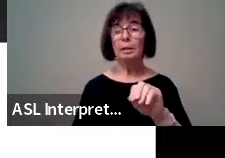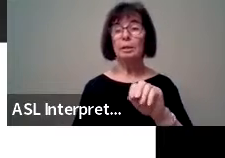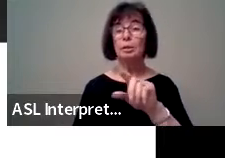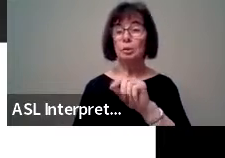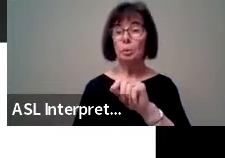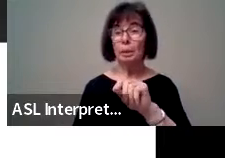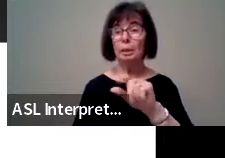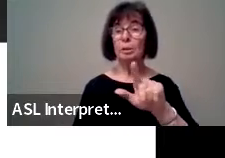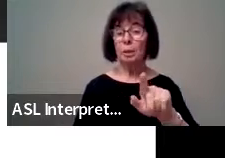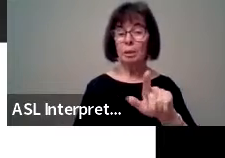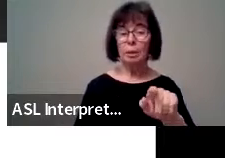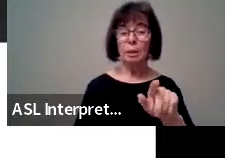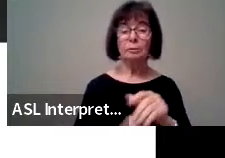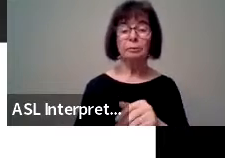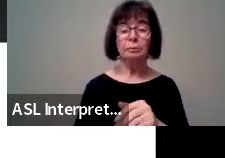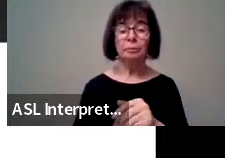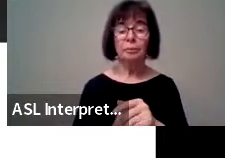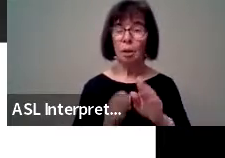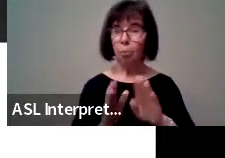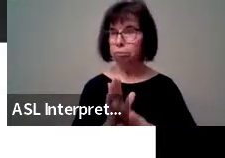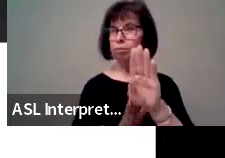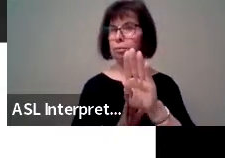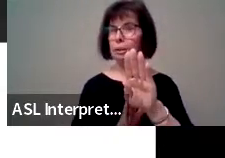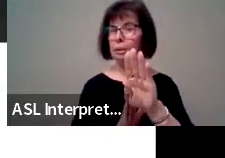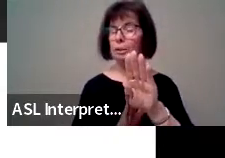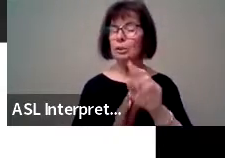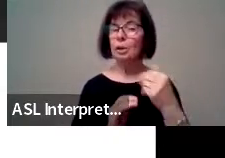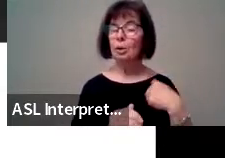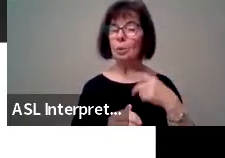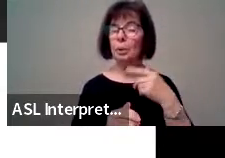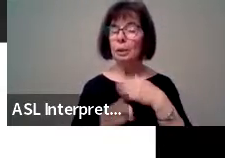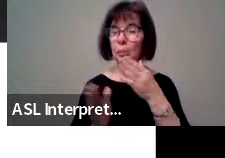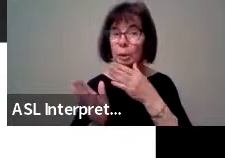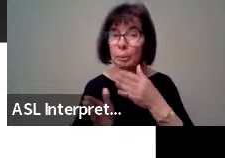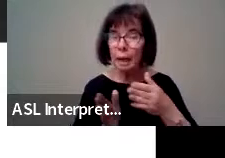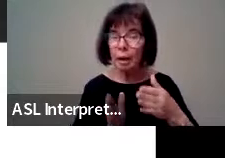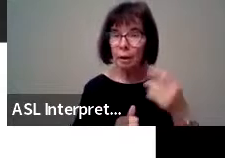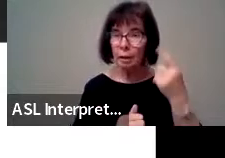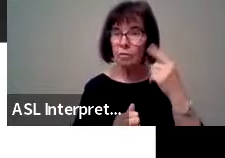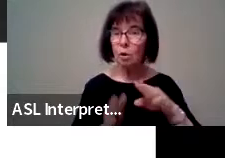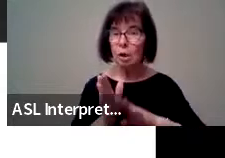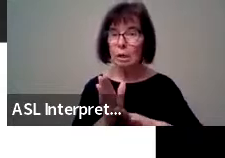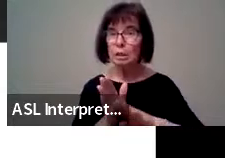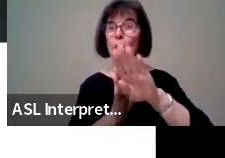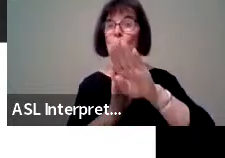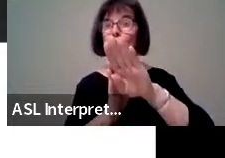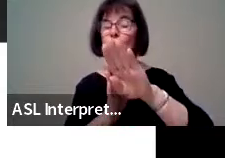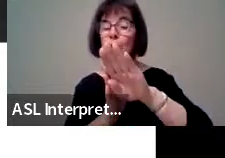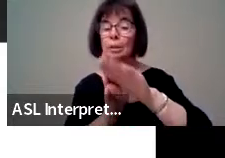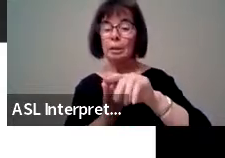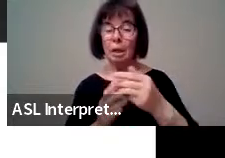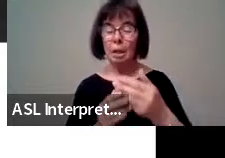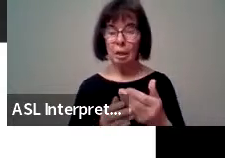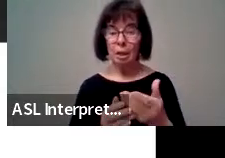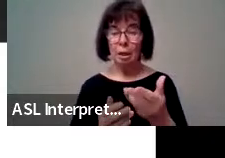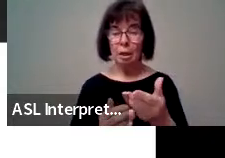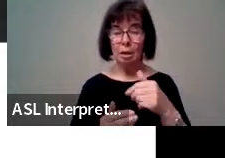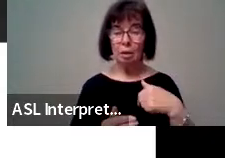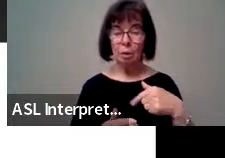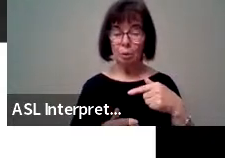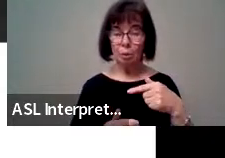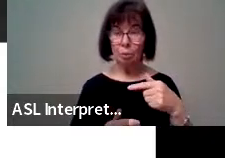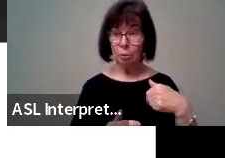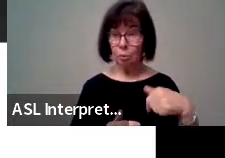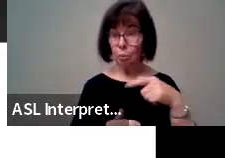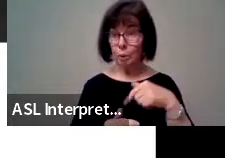And we definitely are thinking about what is next, and we're preparing for a surge as well as for a calmer period, such as right now, where we are working